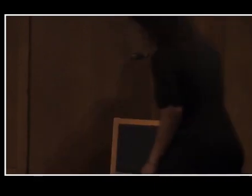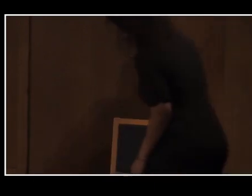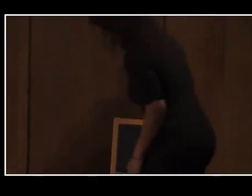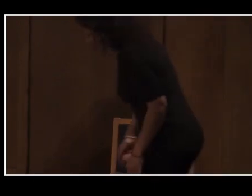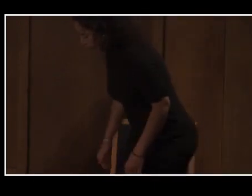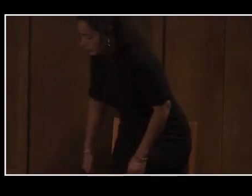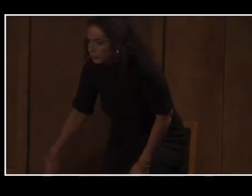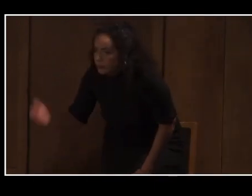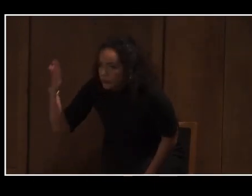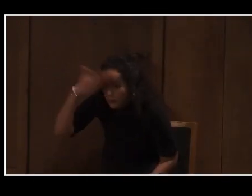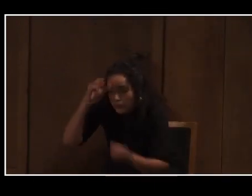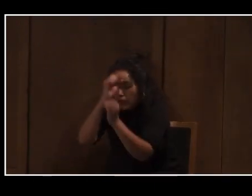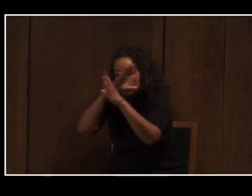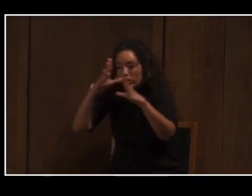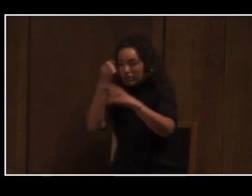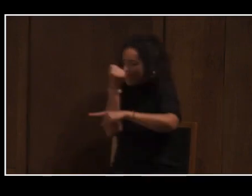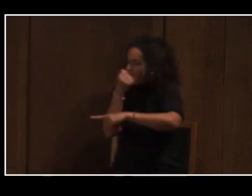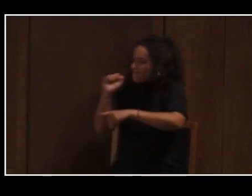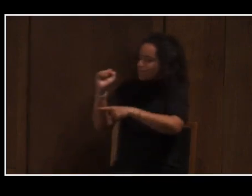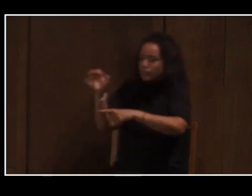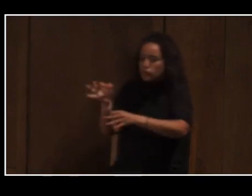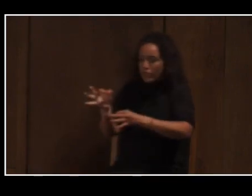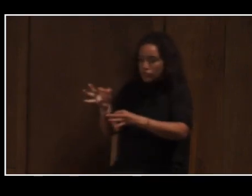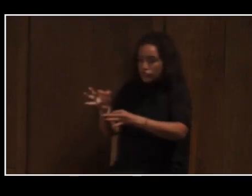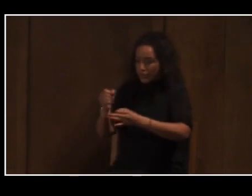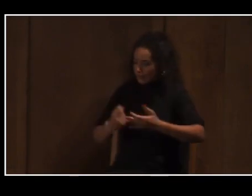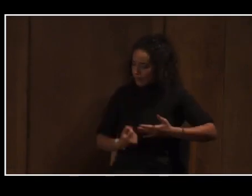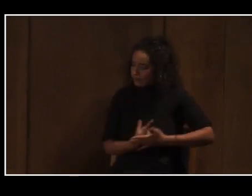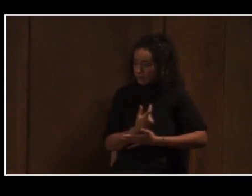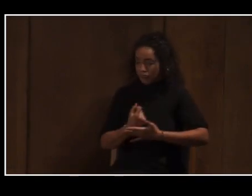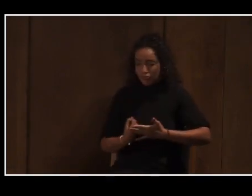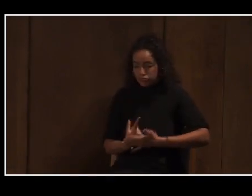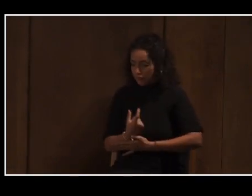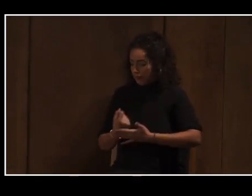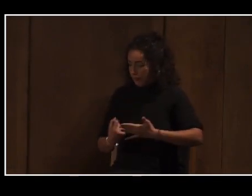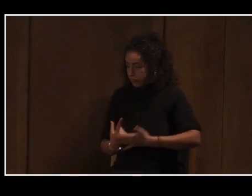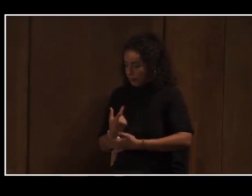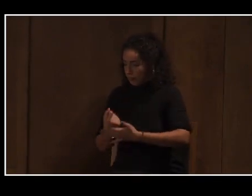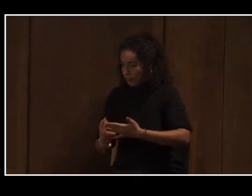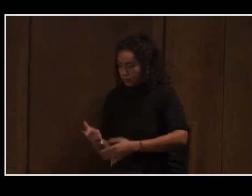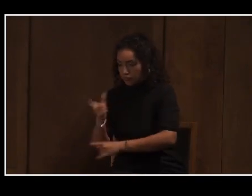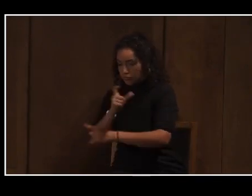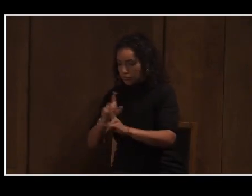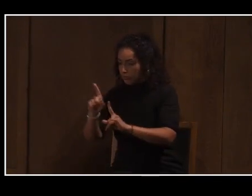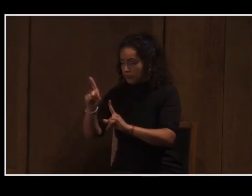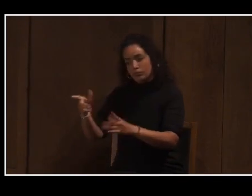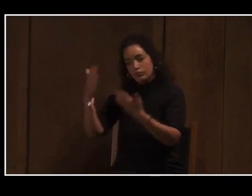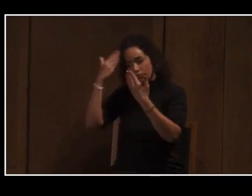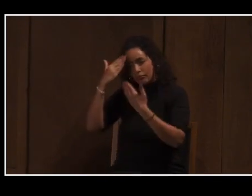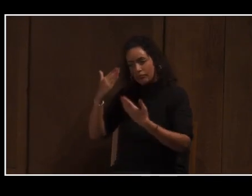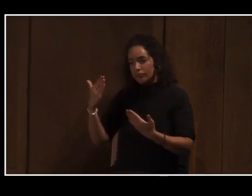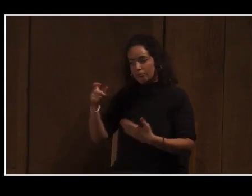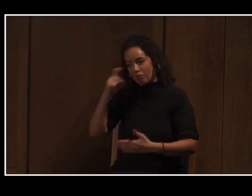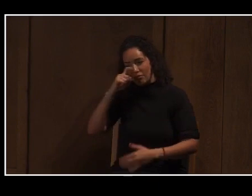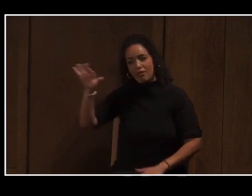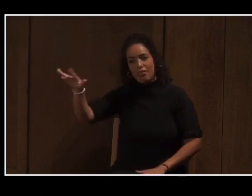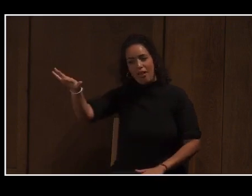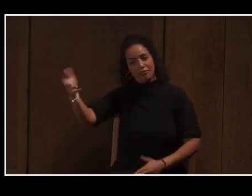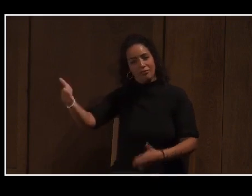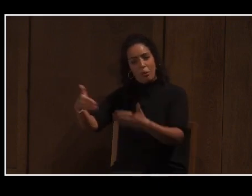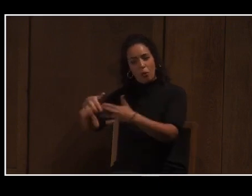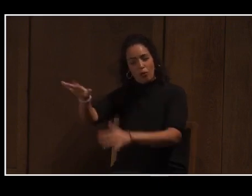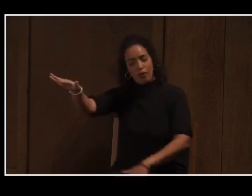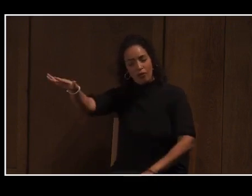over our communities, over and over again. And again, I want to honor the work of my sister over there, somewhere in the corner, the work